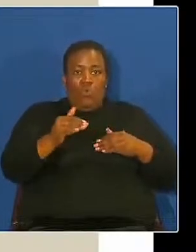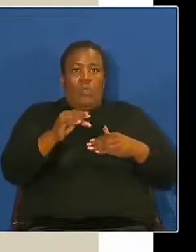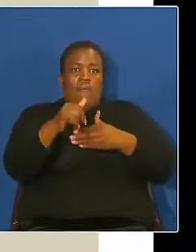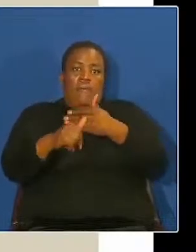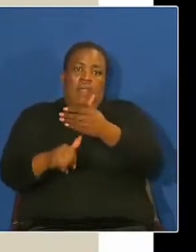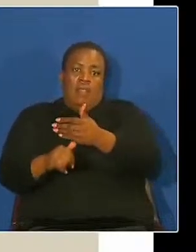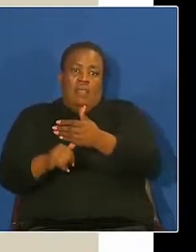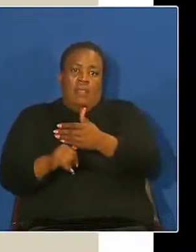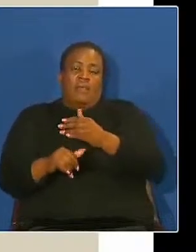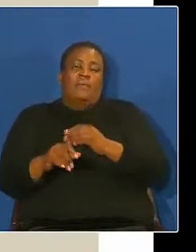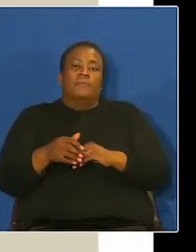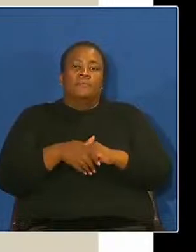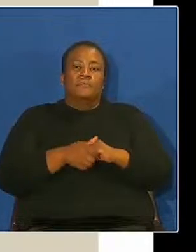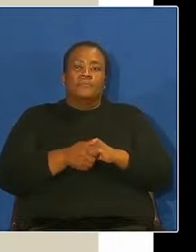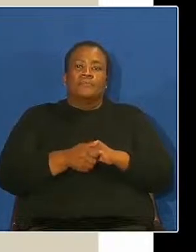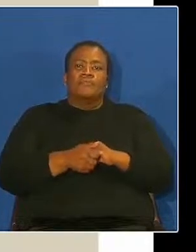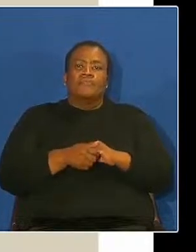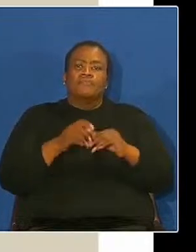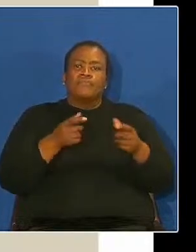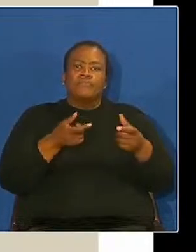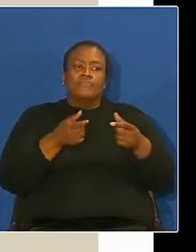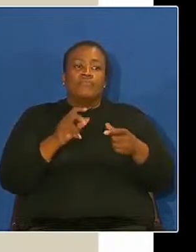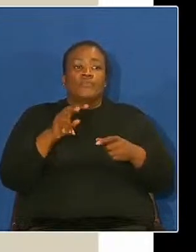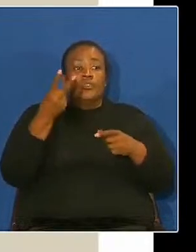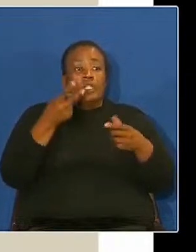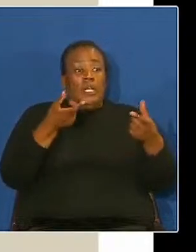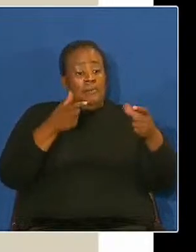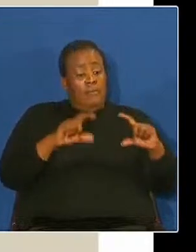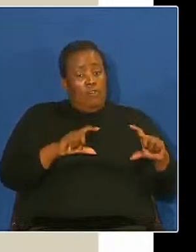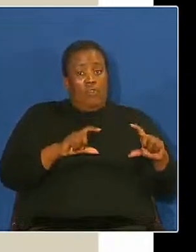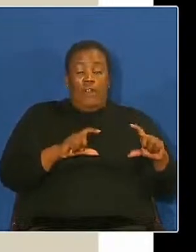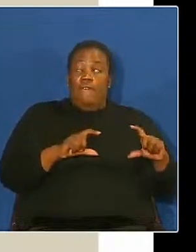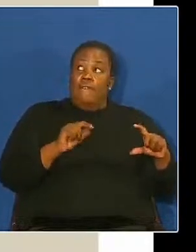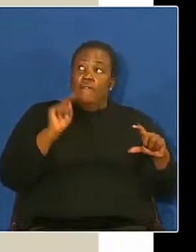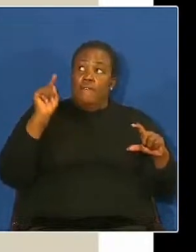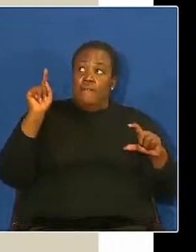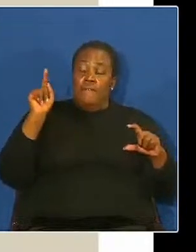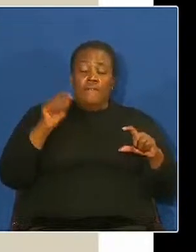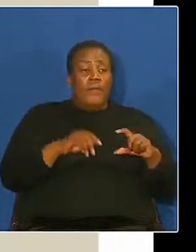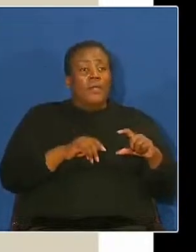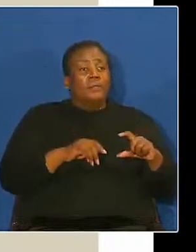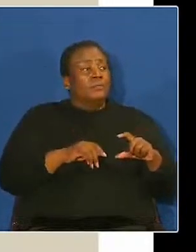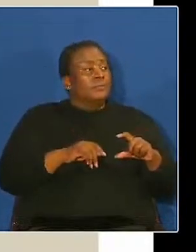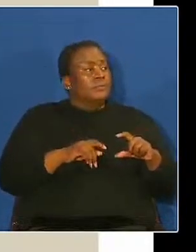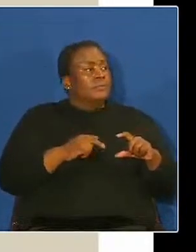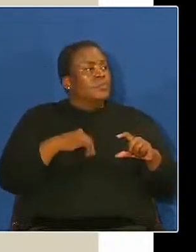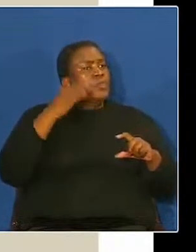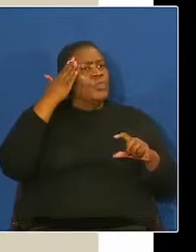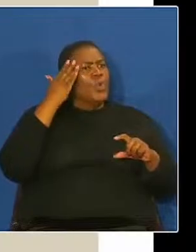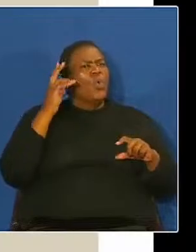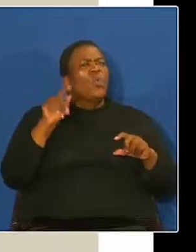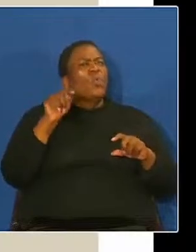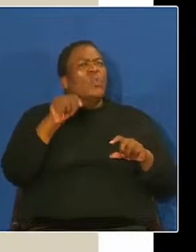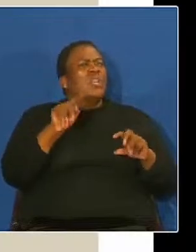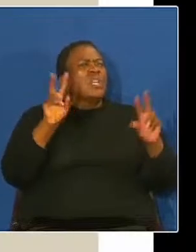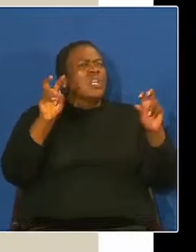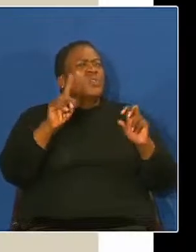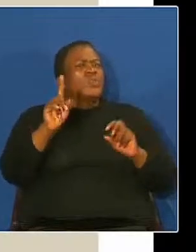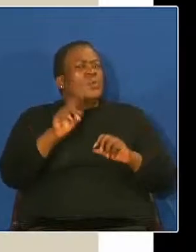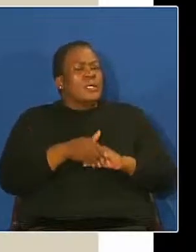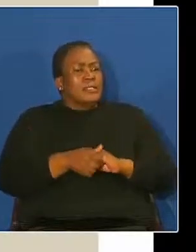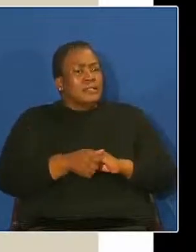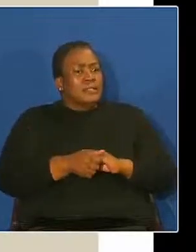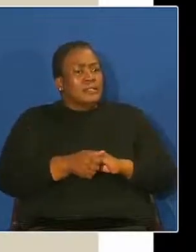the second paragraph on this communication. Do you know what matter that is?